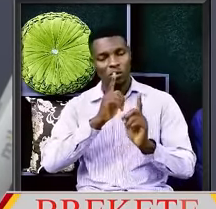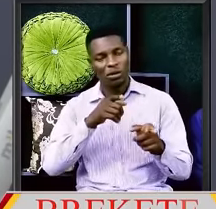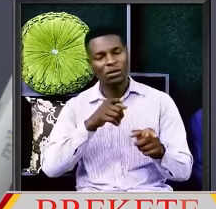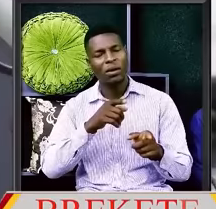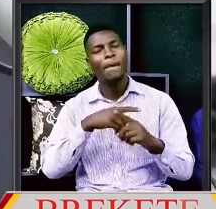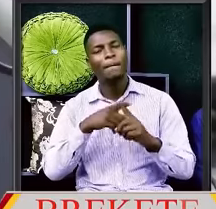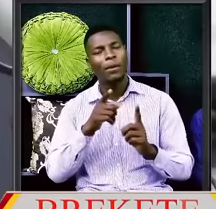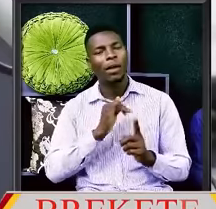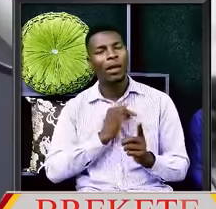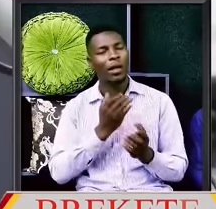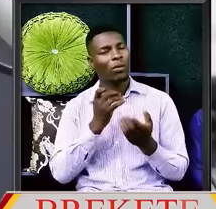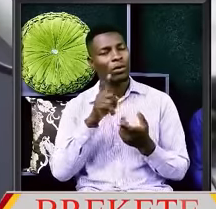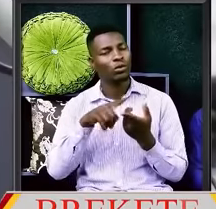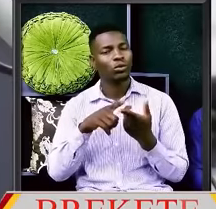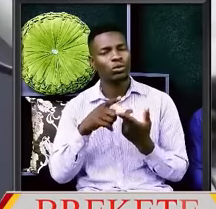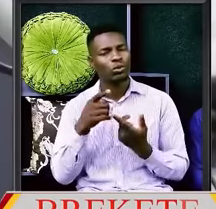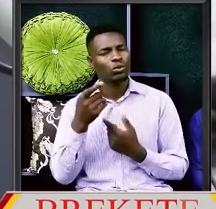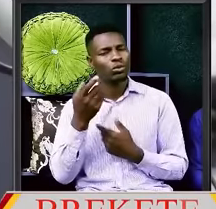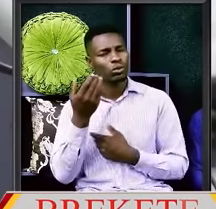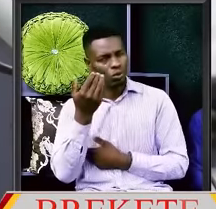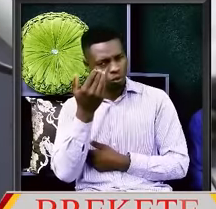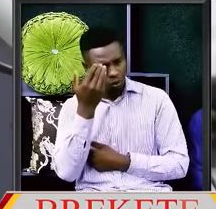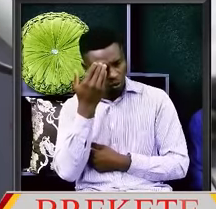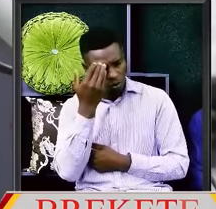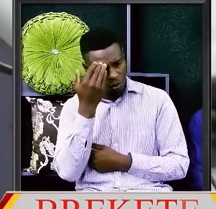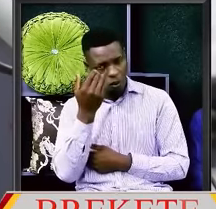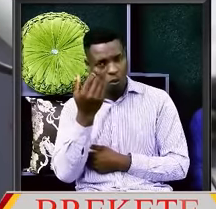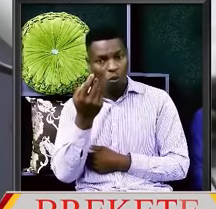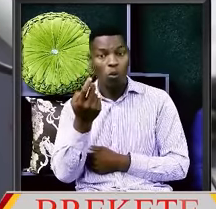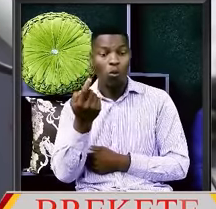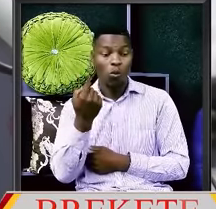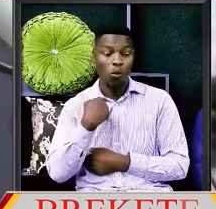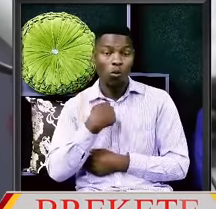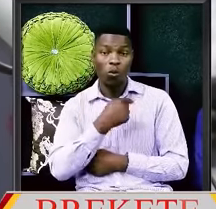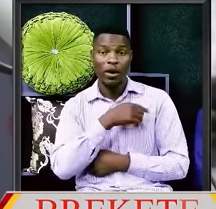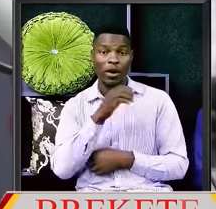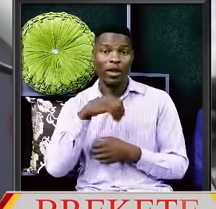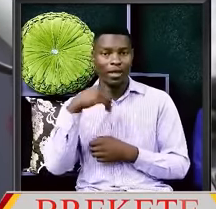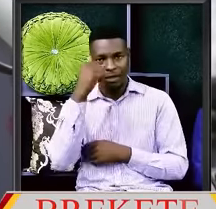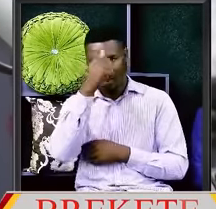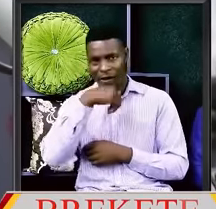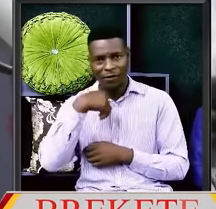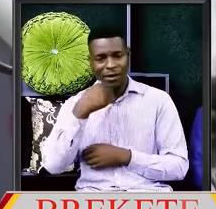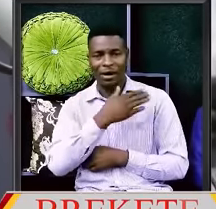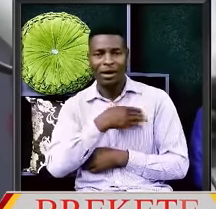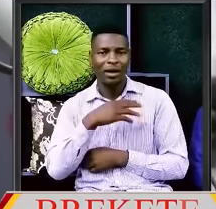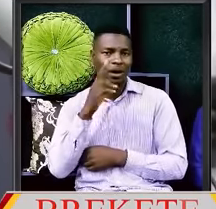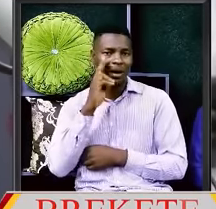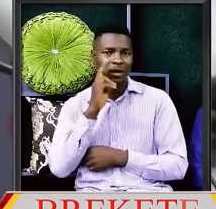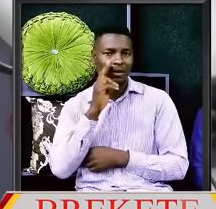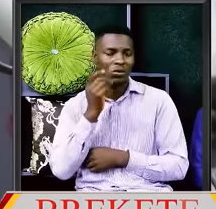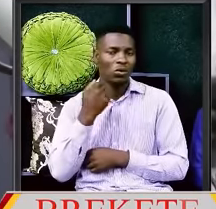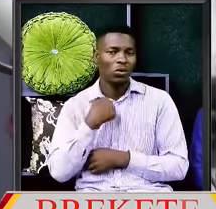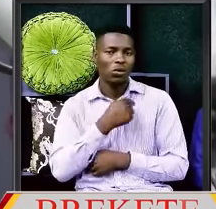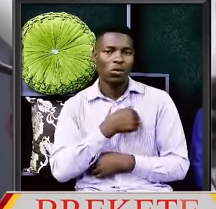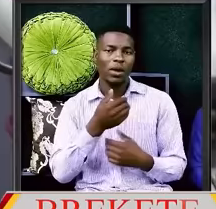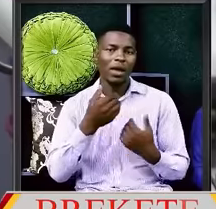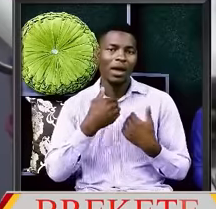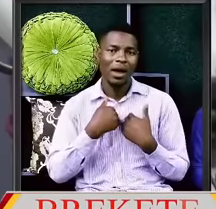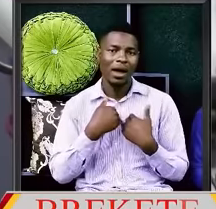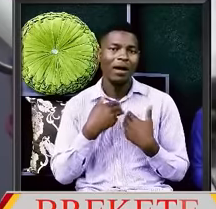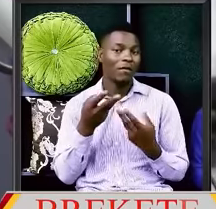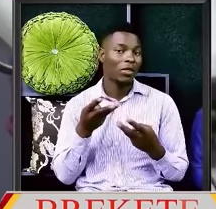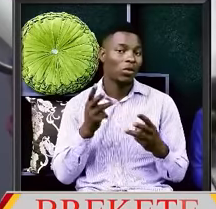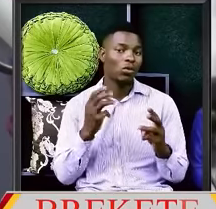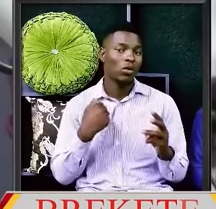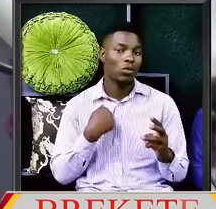But I want to make you know, say, we for Africa and for Nigeria, it get the way we they do